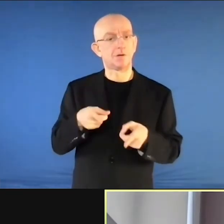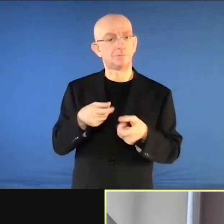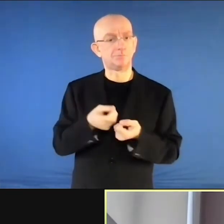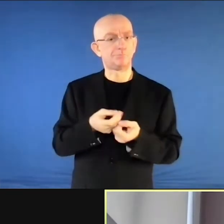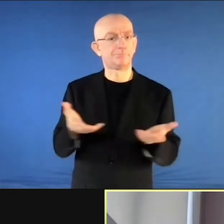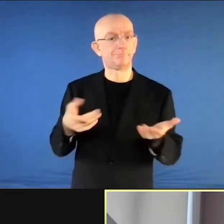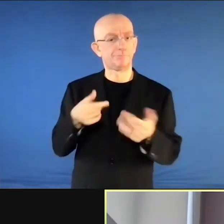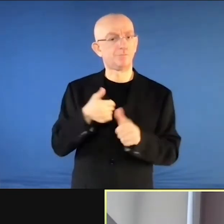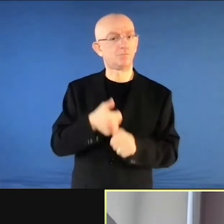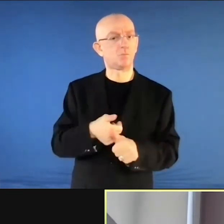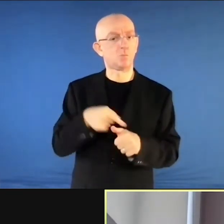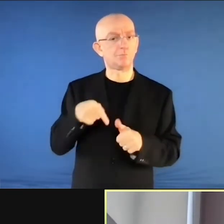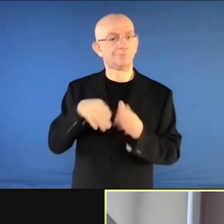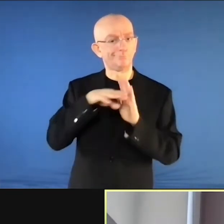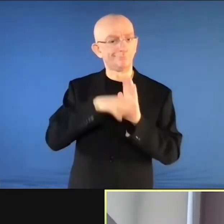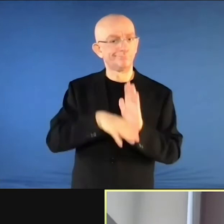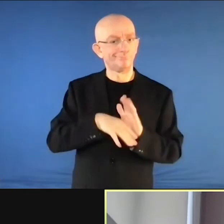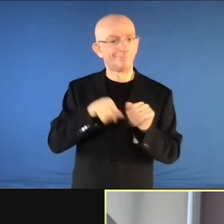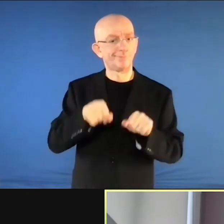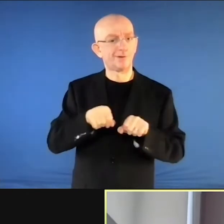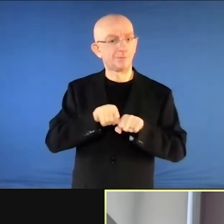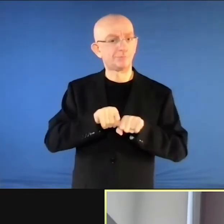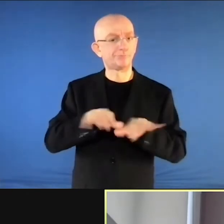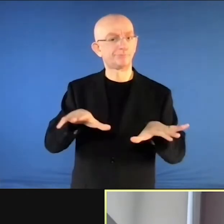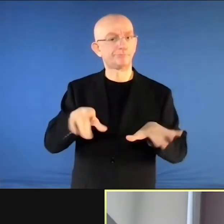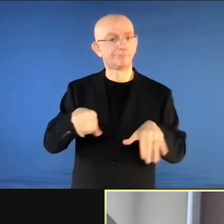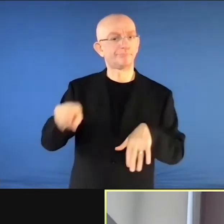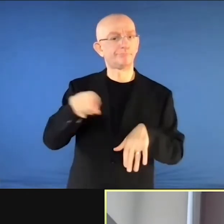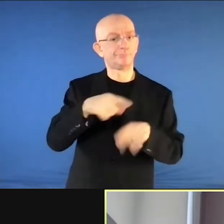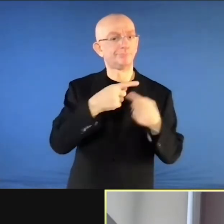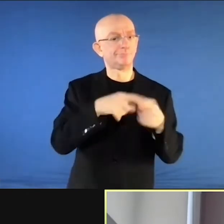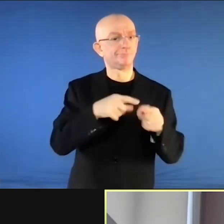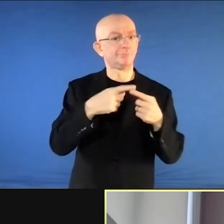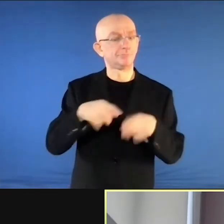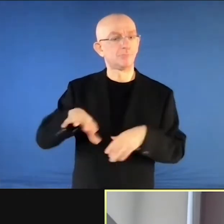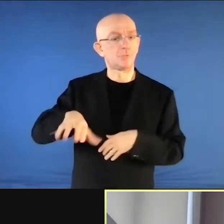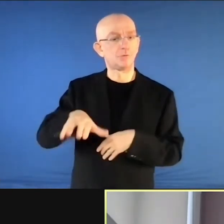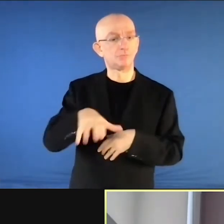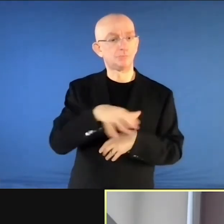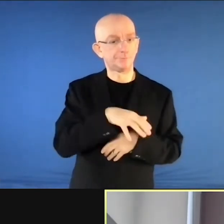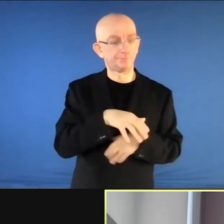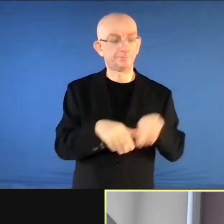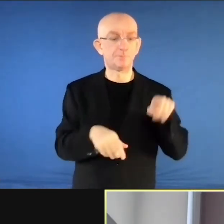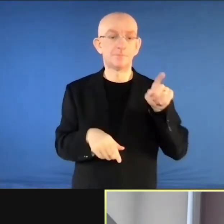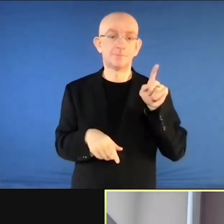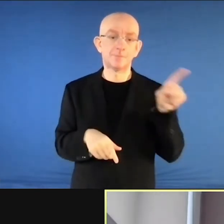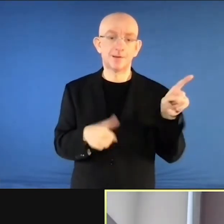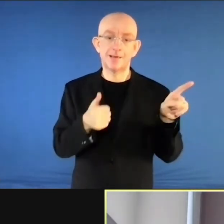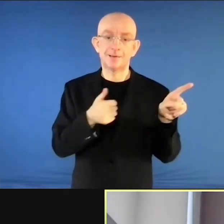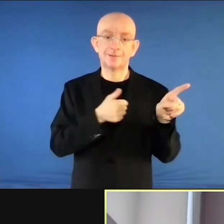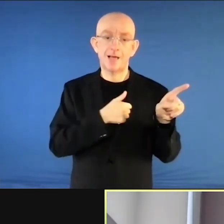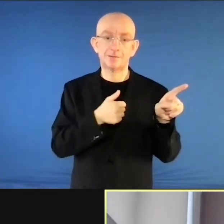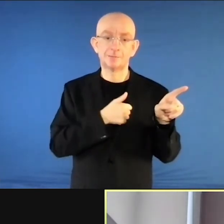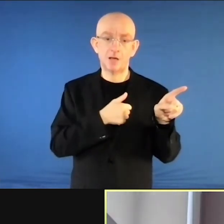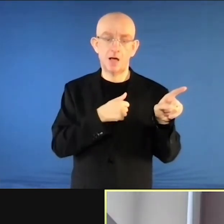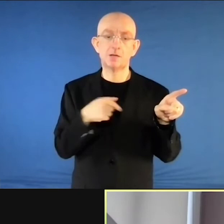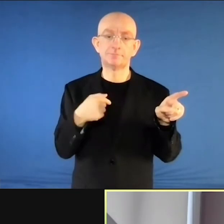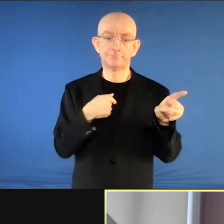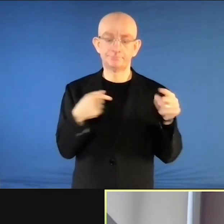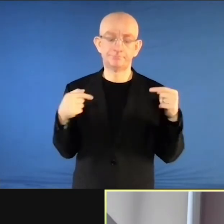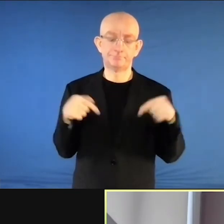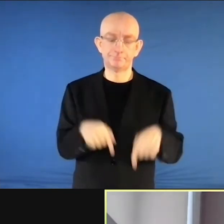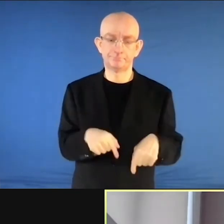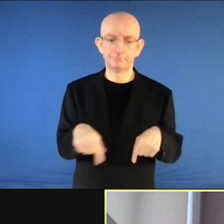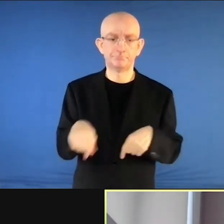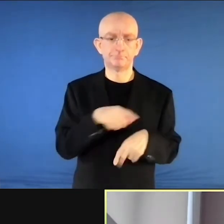different countries. In Canada, we organize workshops regularly on